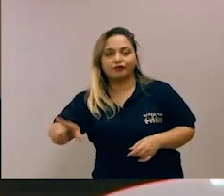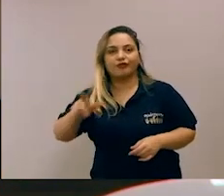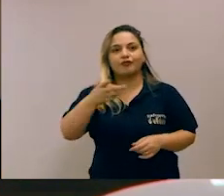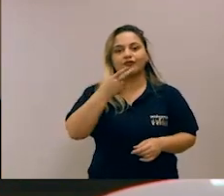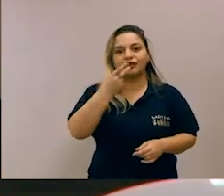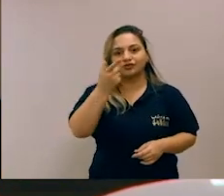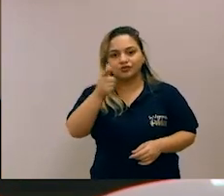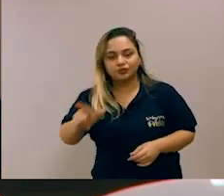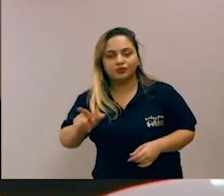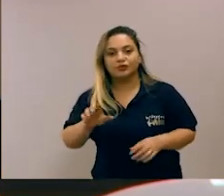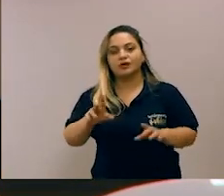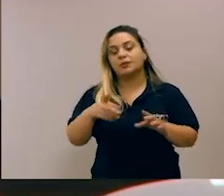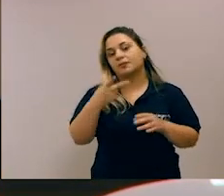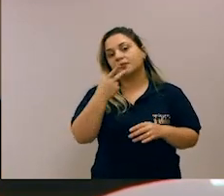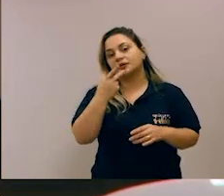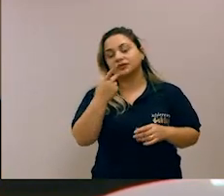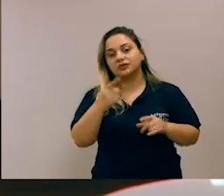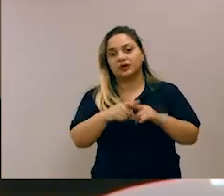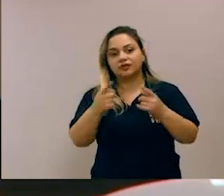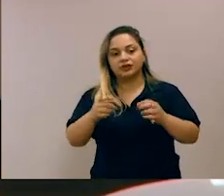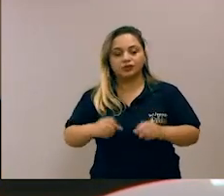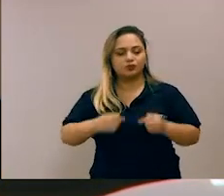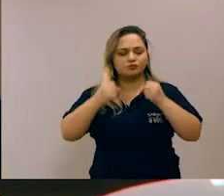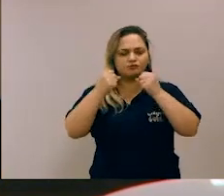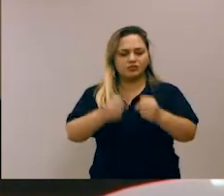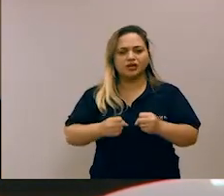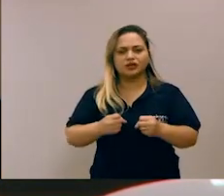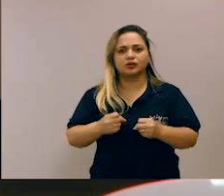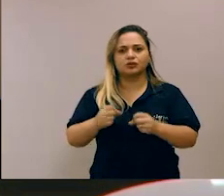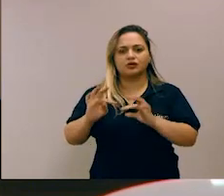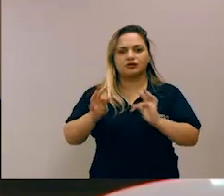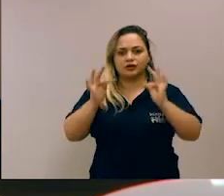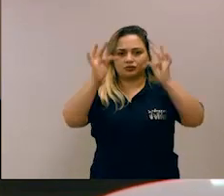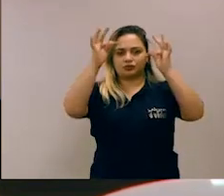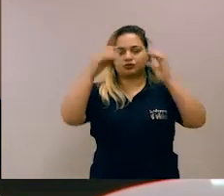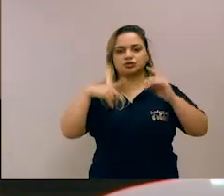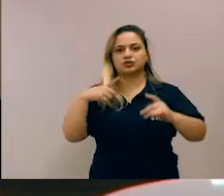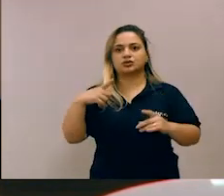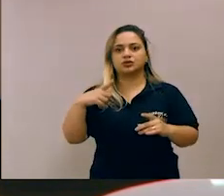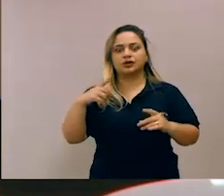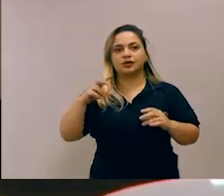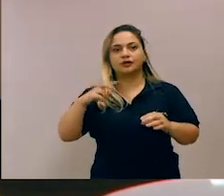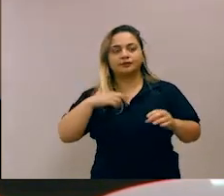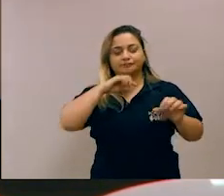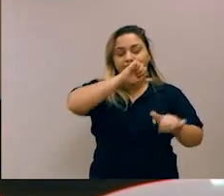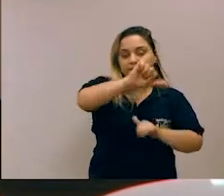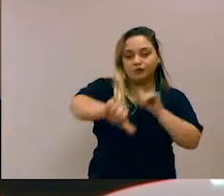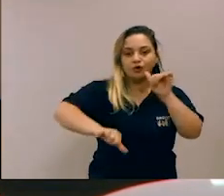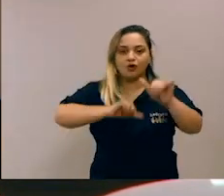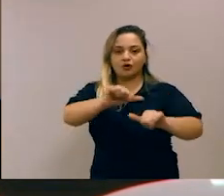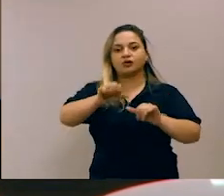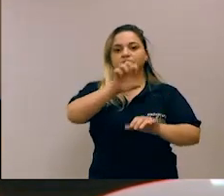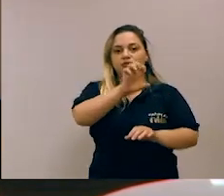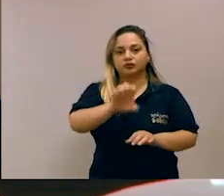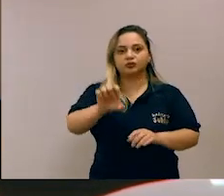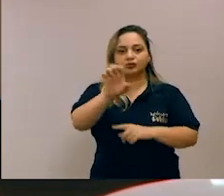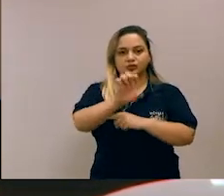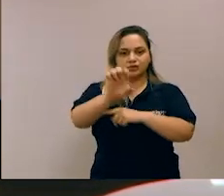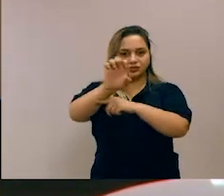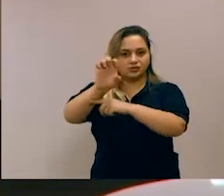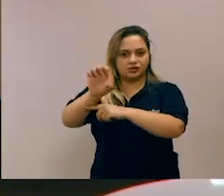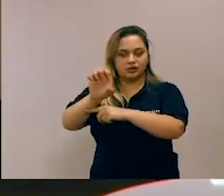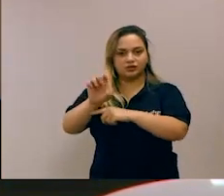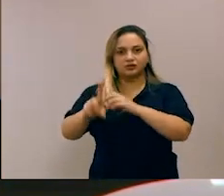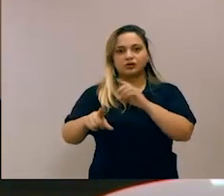In order not to repeat how relevant technology is and the impact it has in the